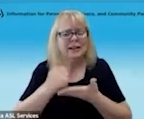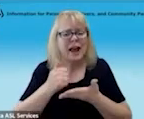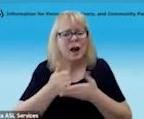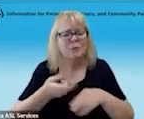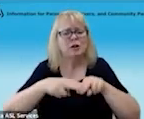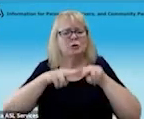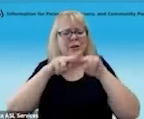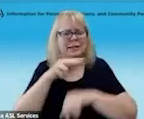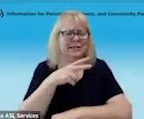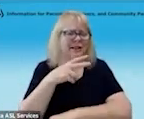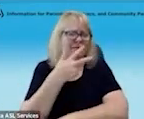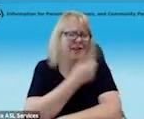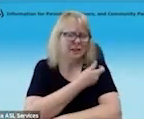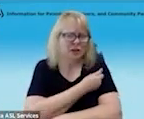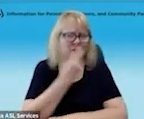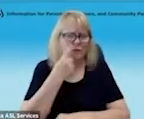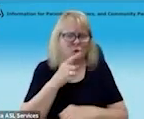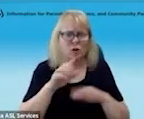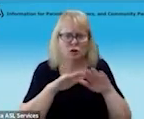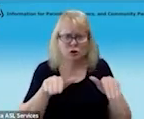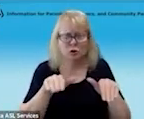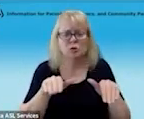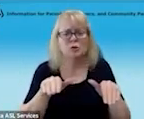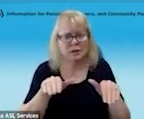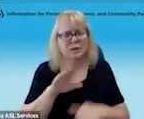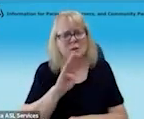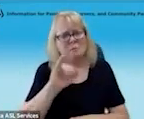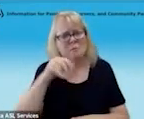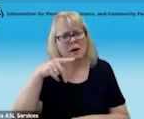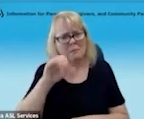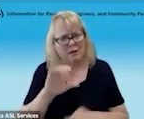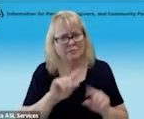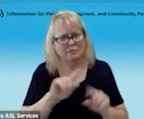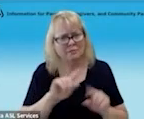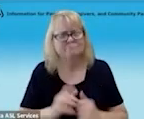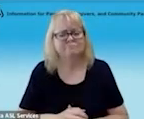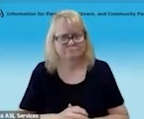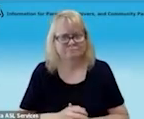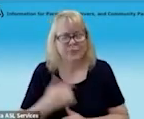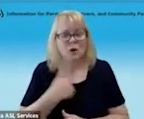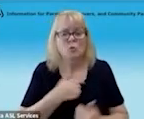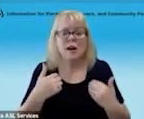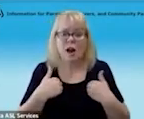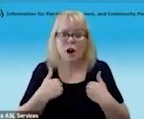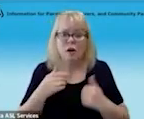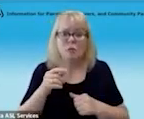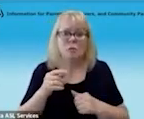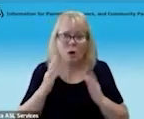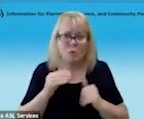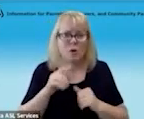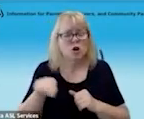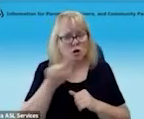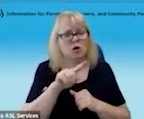We hope you walk away with new ideas and greater vaccine confidence, that